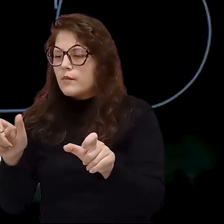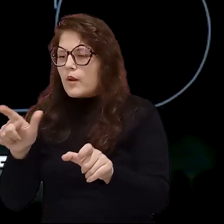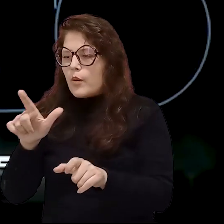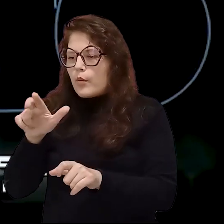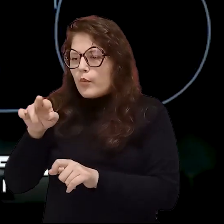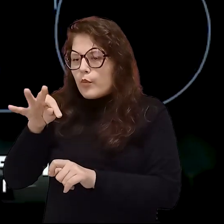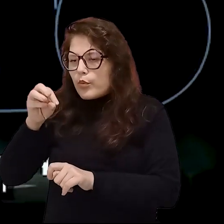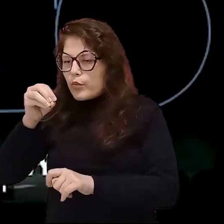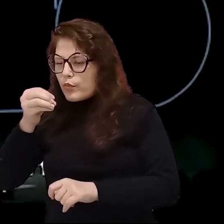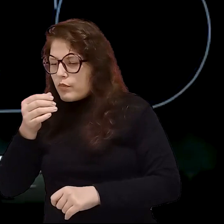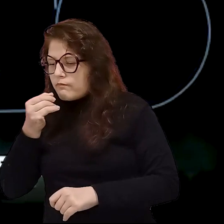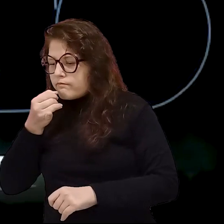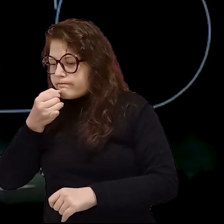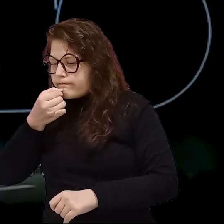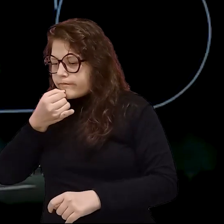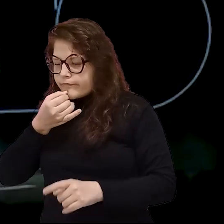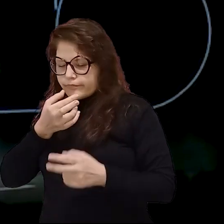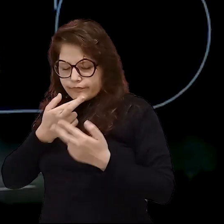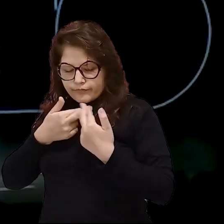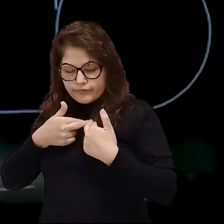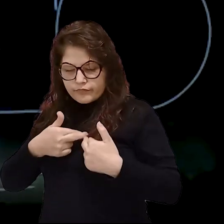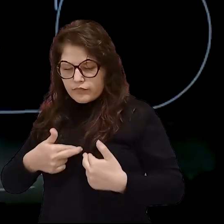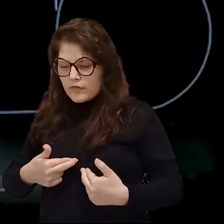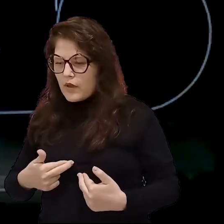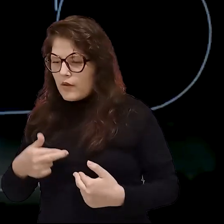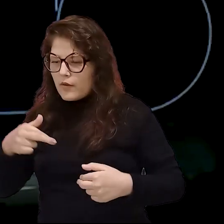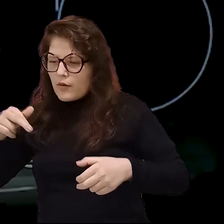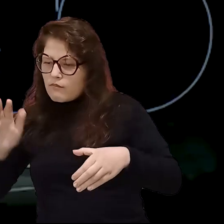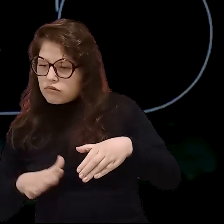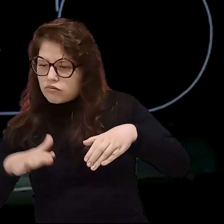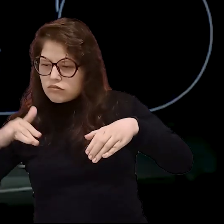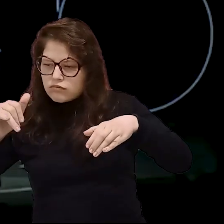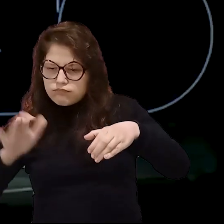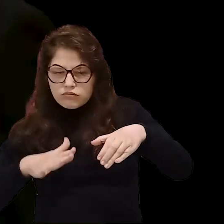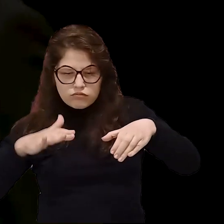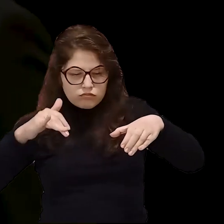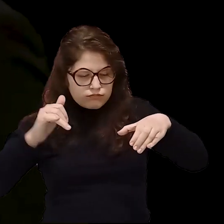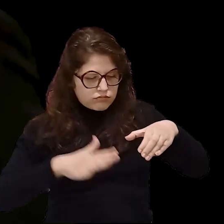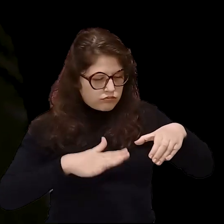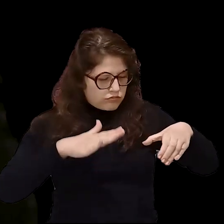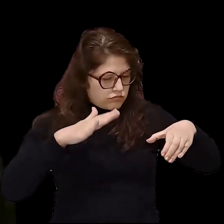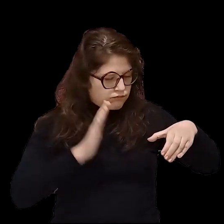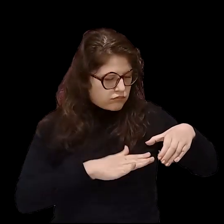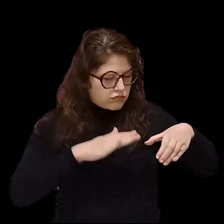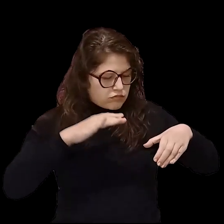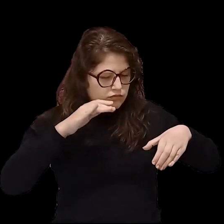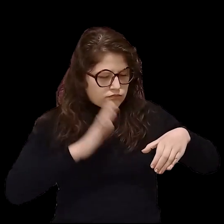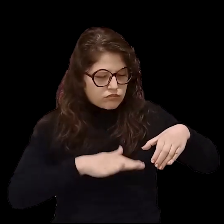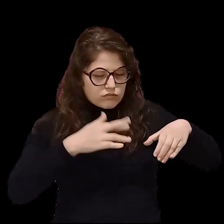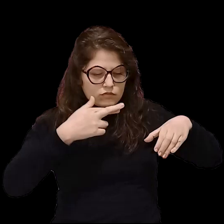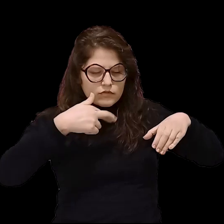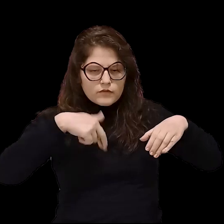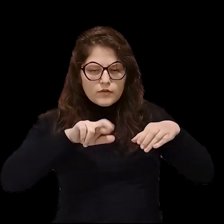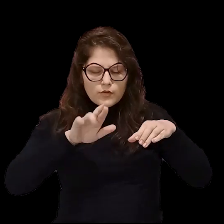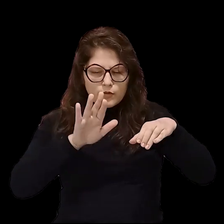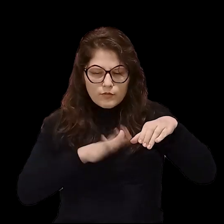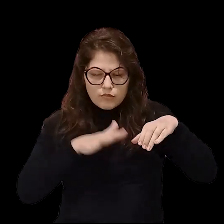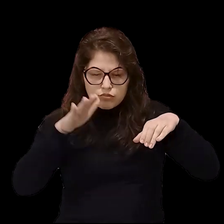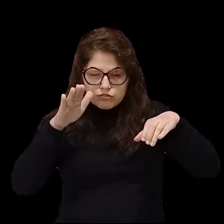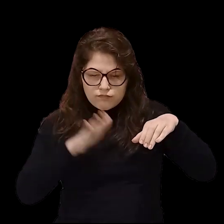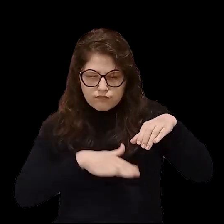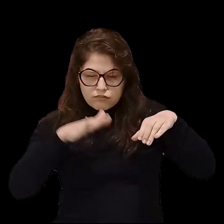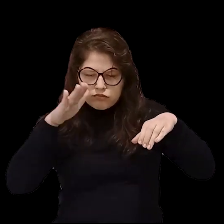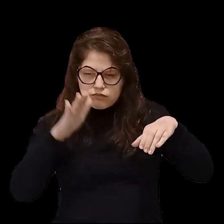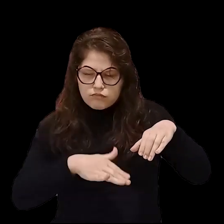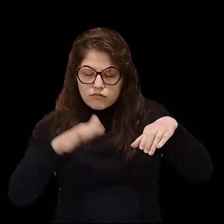treading till I felt that sense was breaking through. And when they all were seated, a service like a